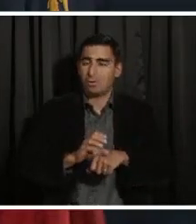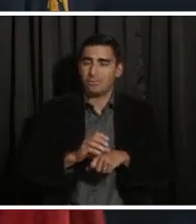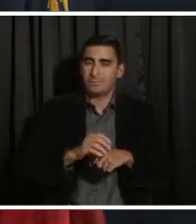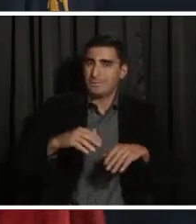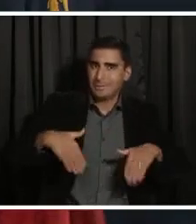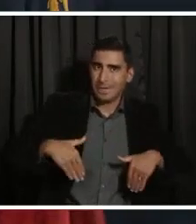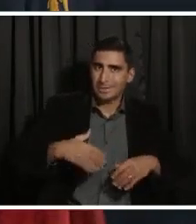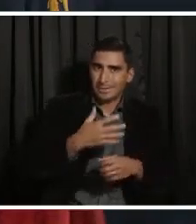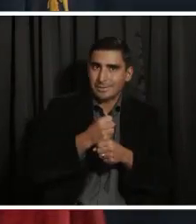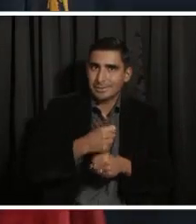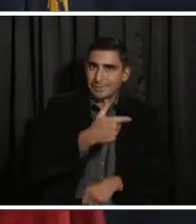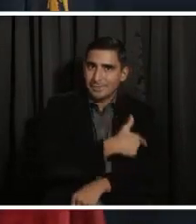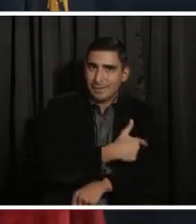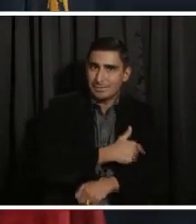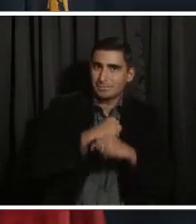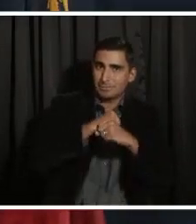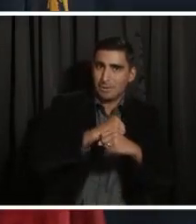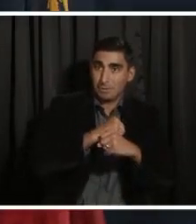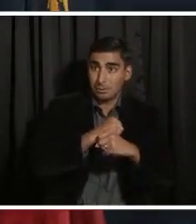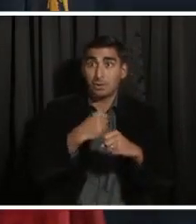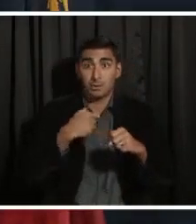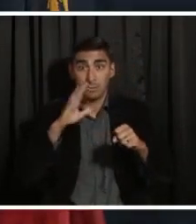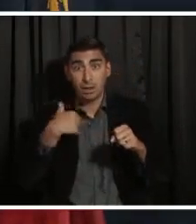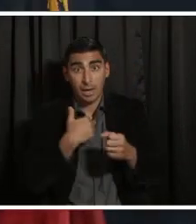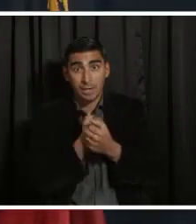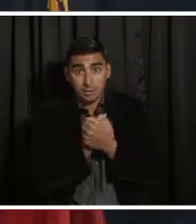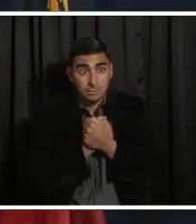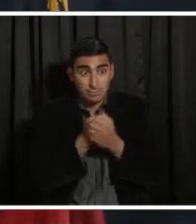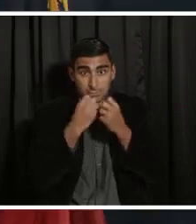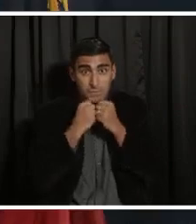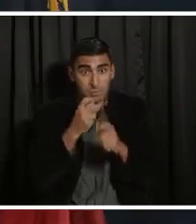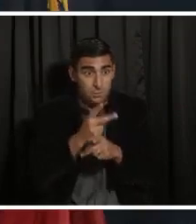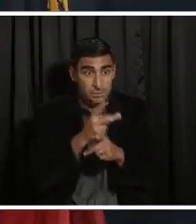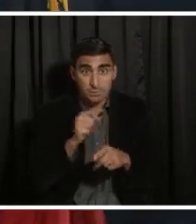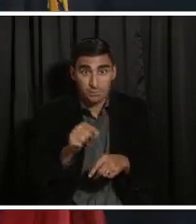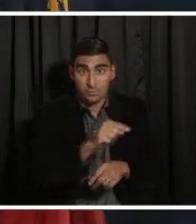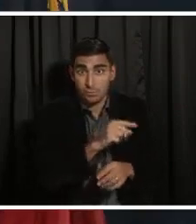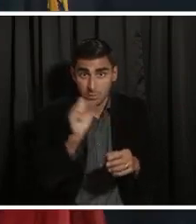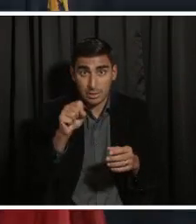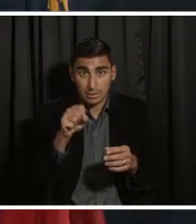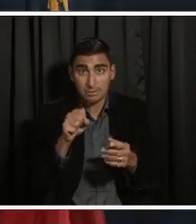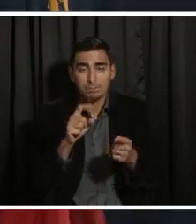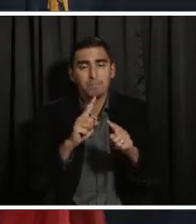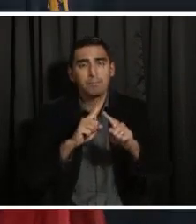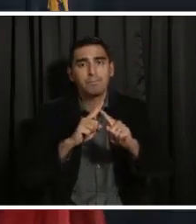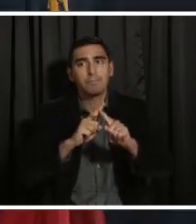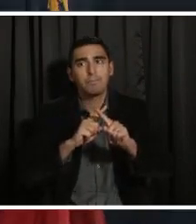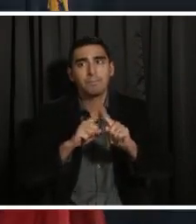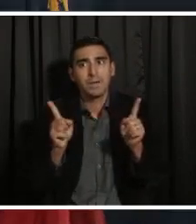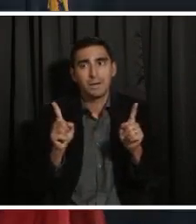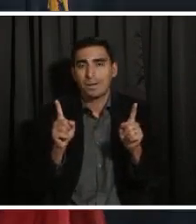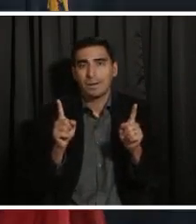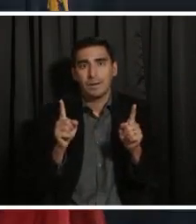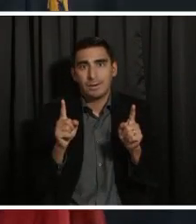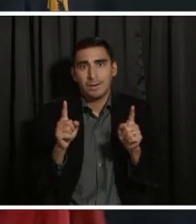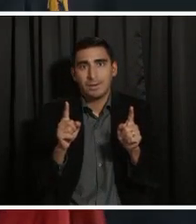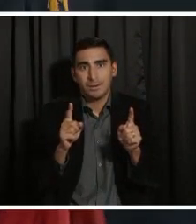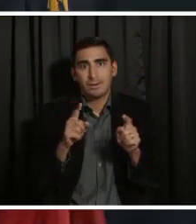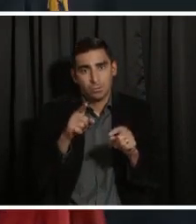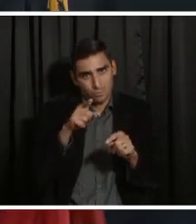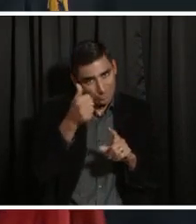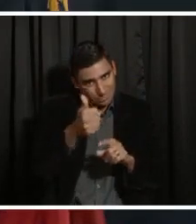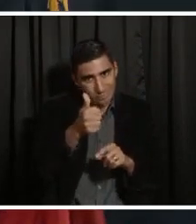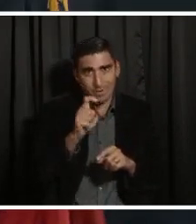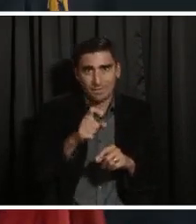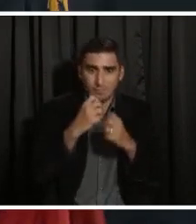as governor, I can say that I love you. I want to protect you. I want to keep you here. I love every Coloradan. But ultimately, you need to love